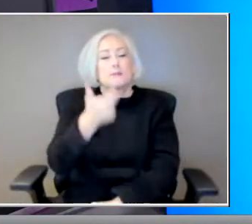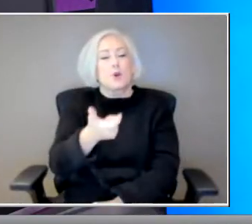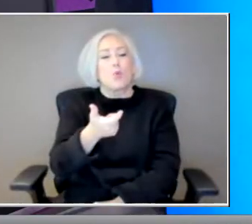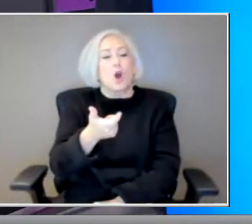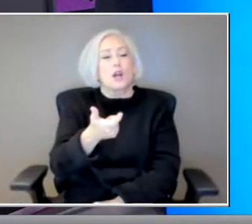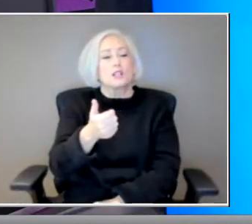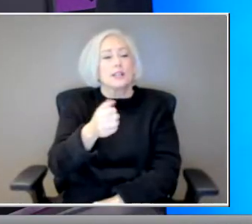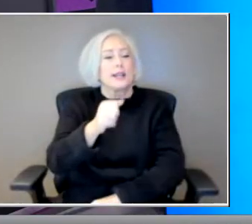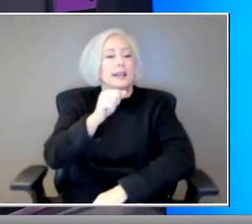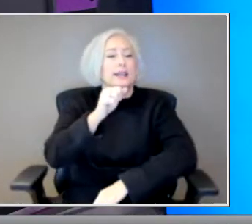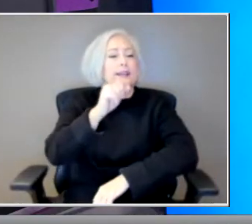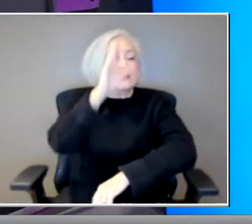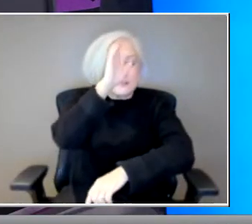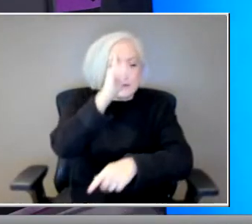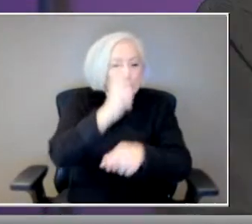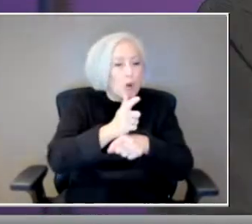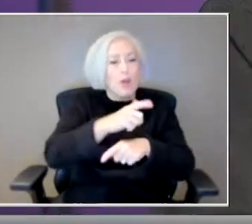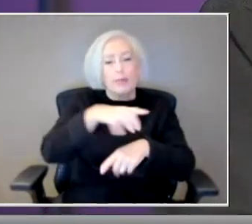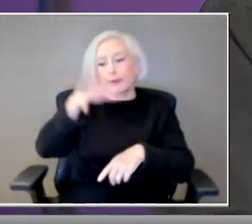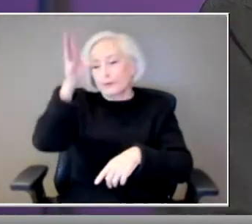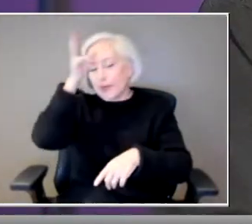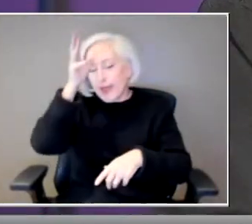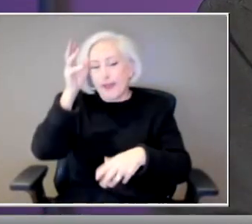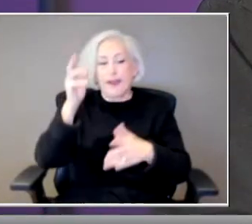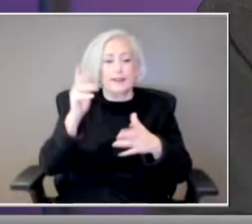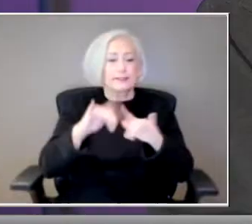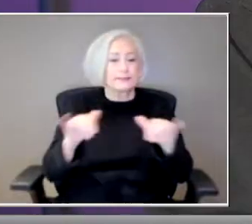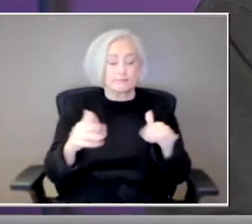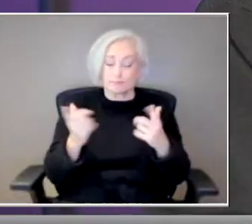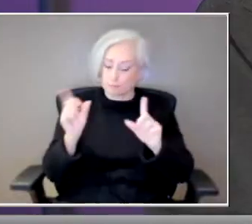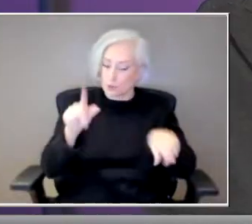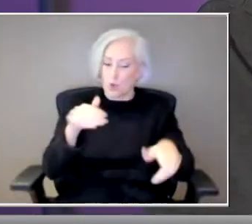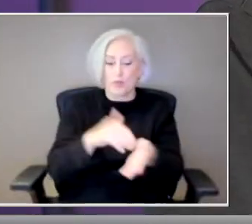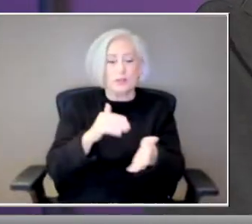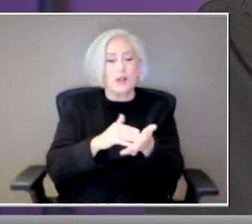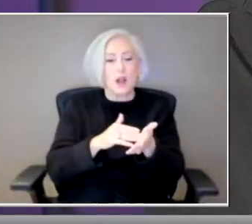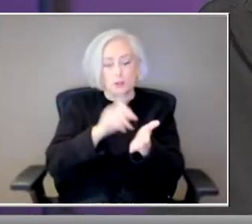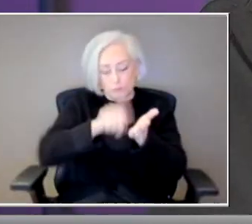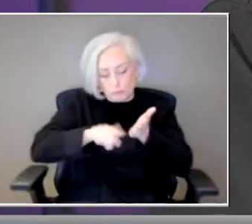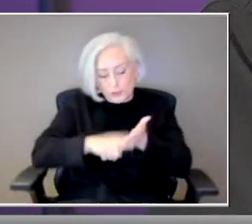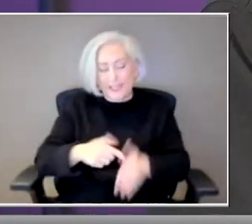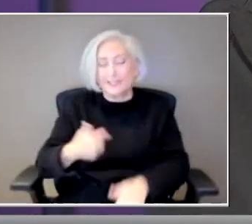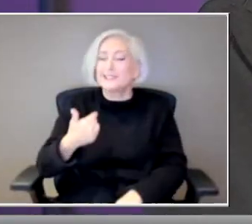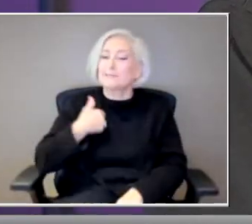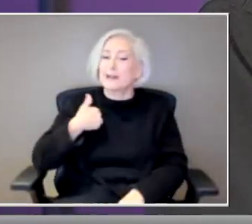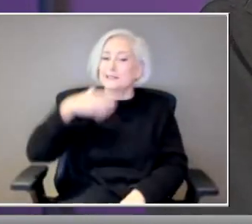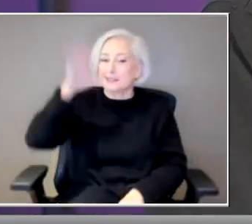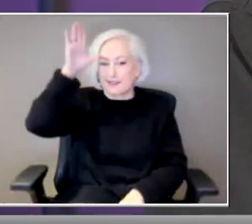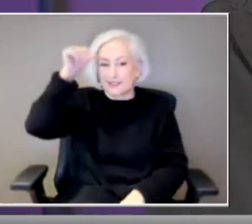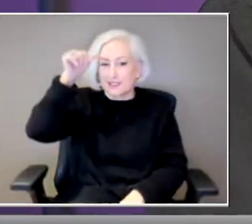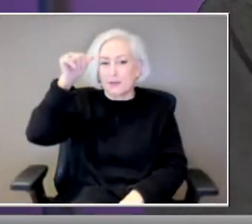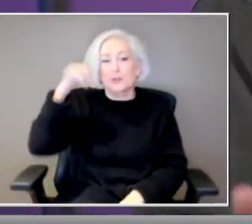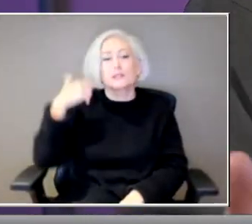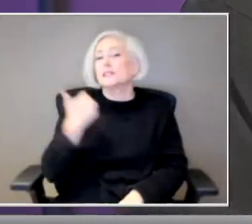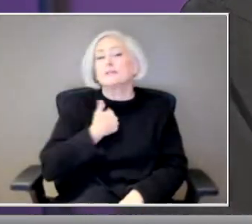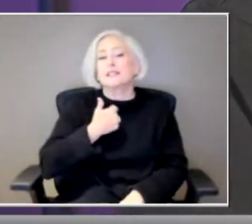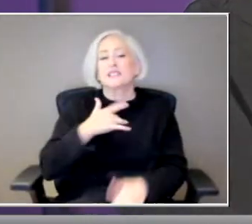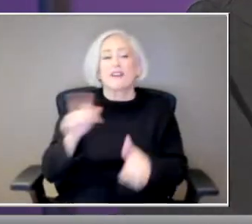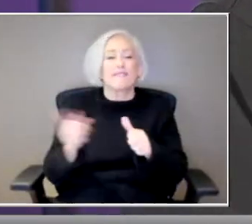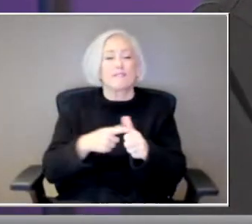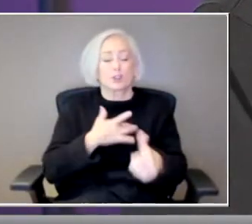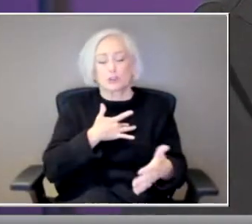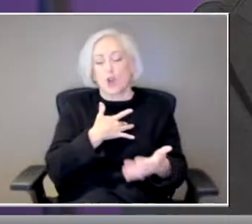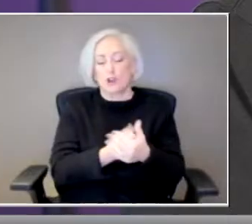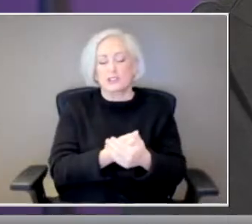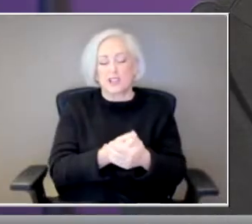should get to the doctors and get themselves checked out. Yeah. I mean, you know, I was a little hard-headed too. When I had my first heart attack, I didn't think, hell, I was playing